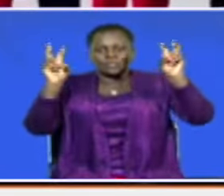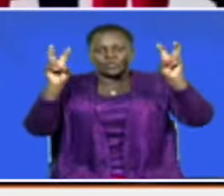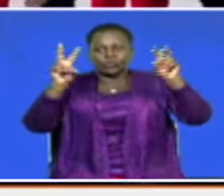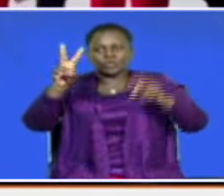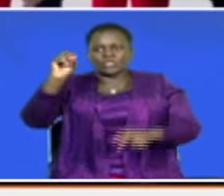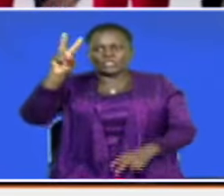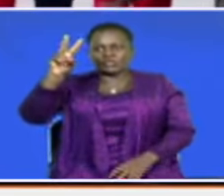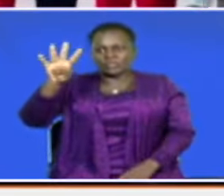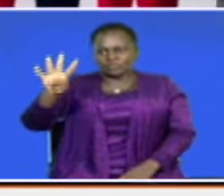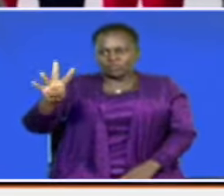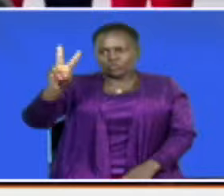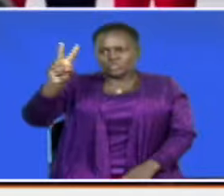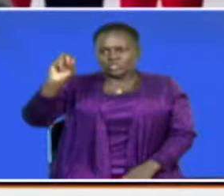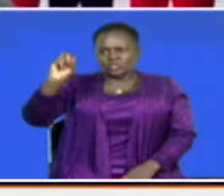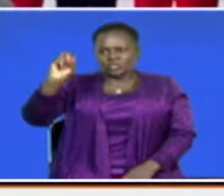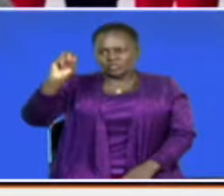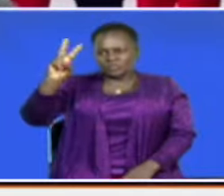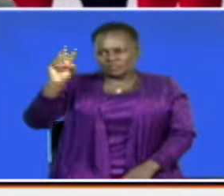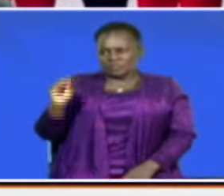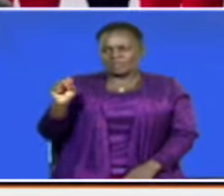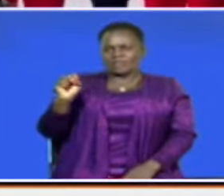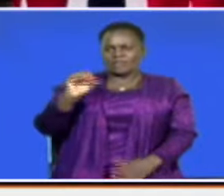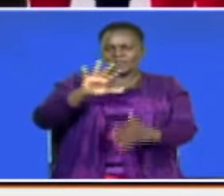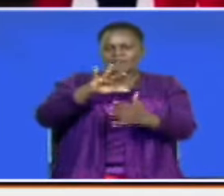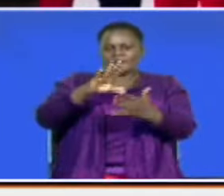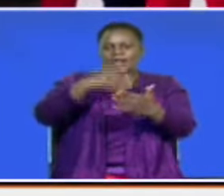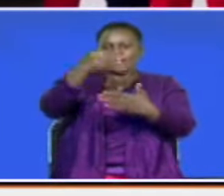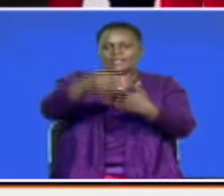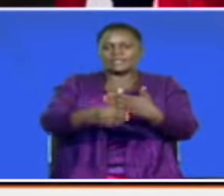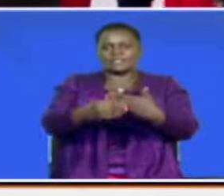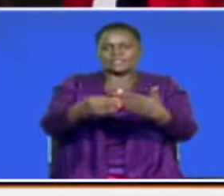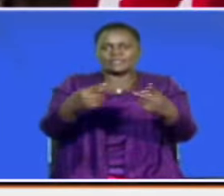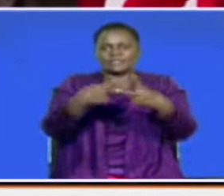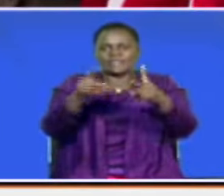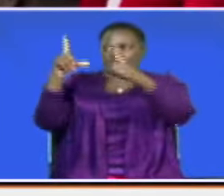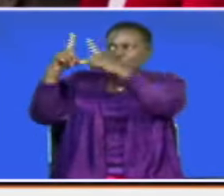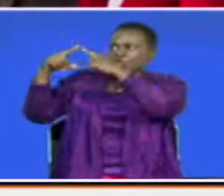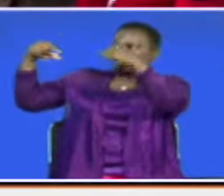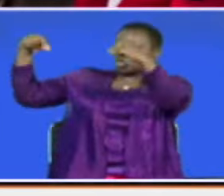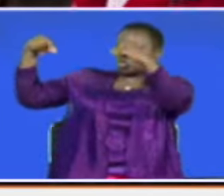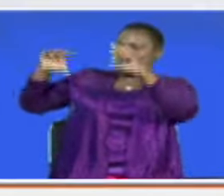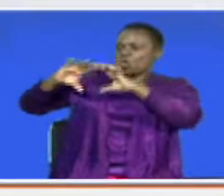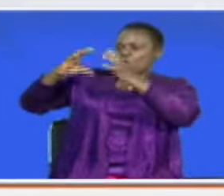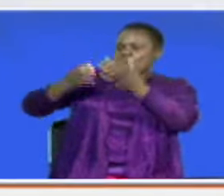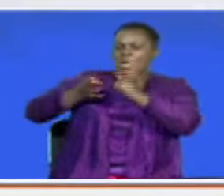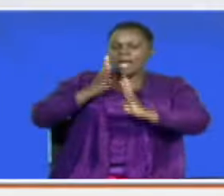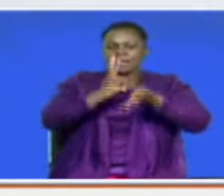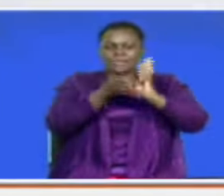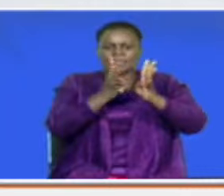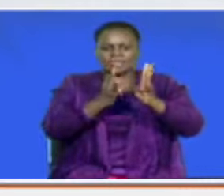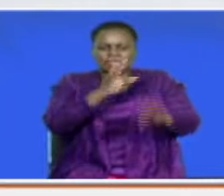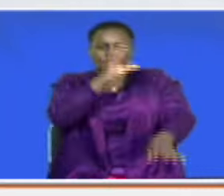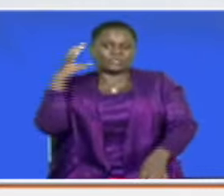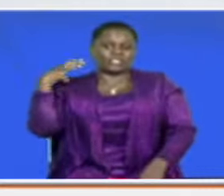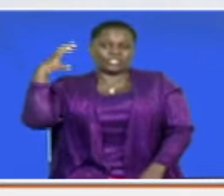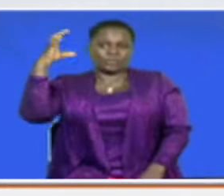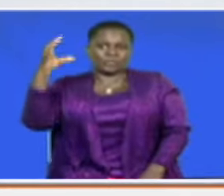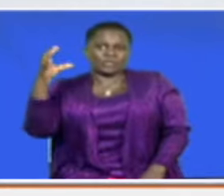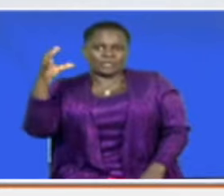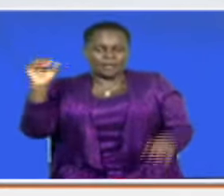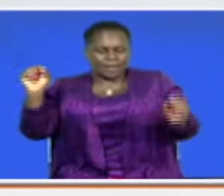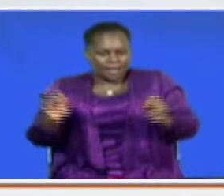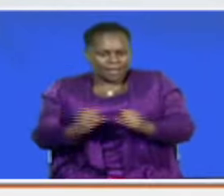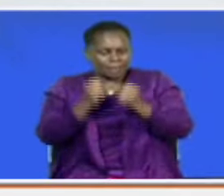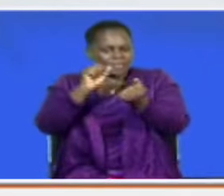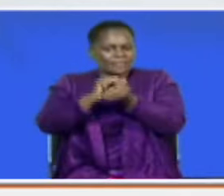the 2024-2025 calendar, which reads Road to Tokyo for World Athletics Championships, that shall be